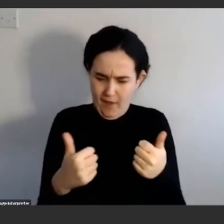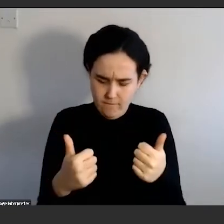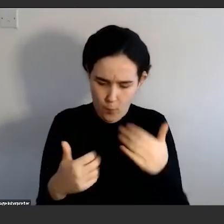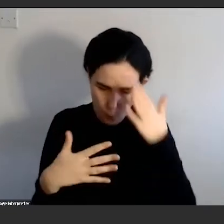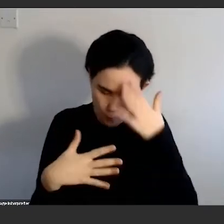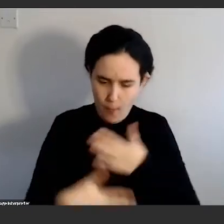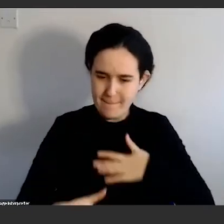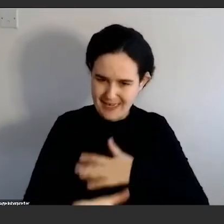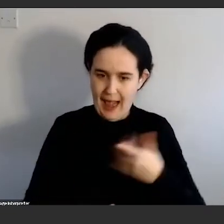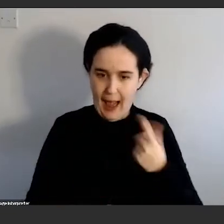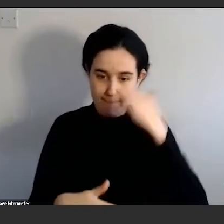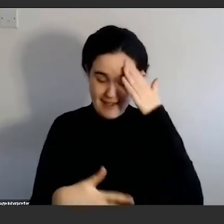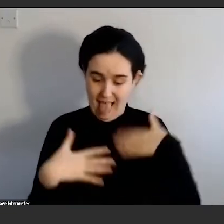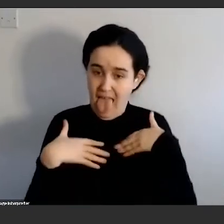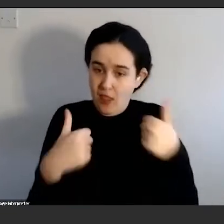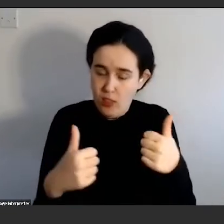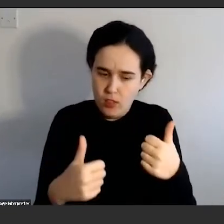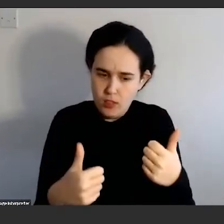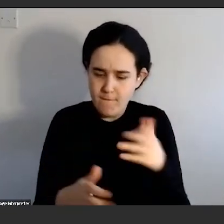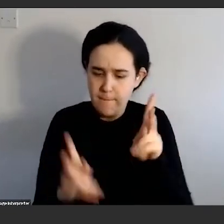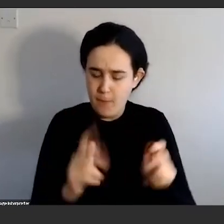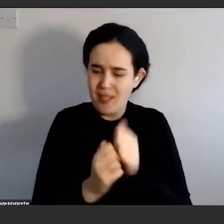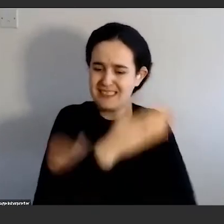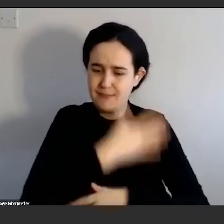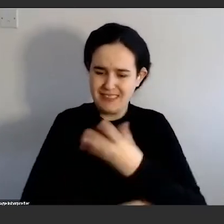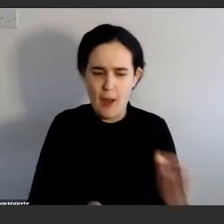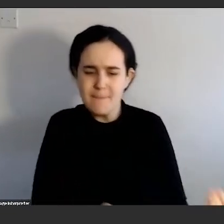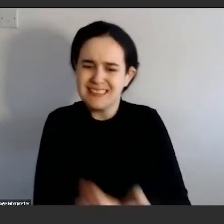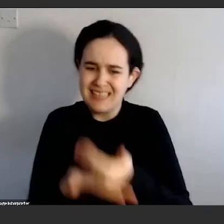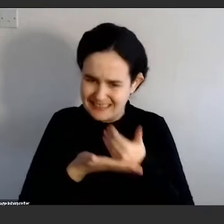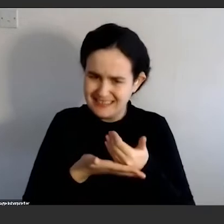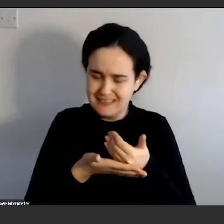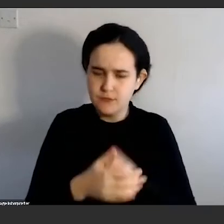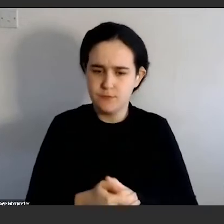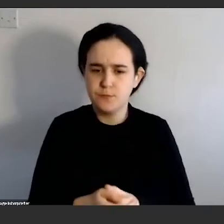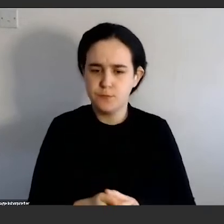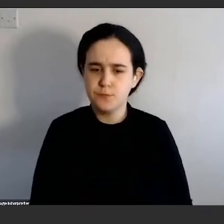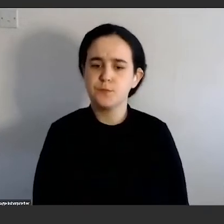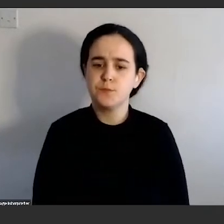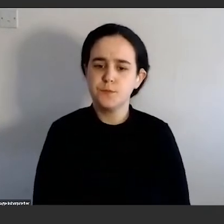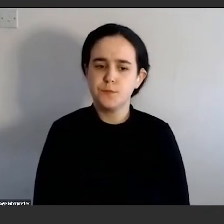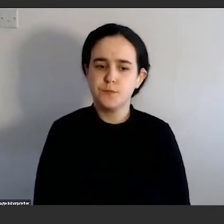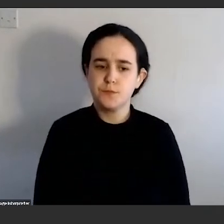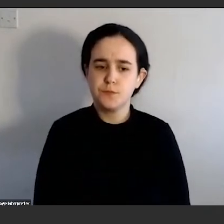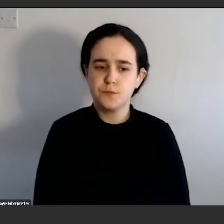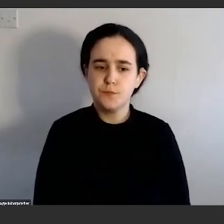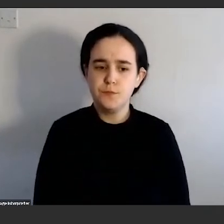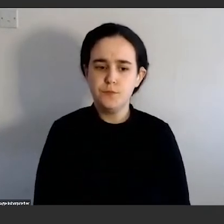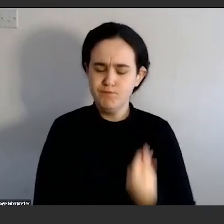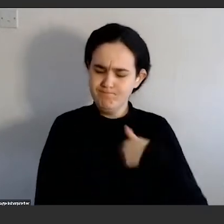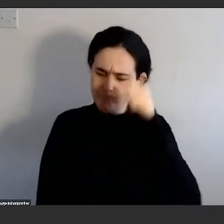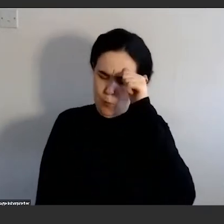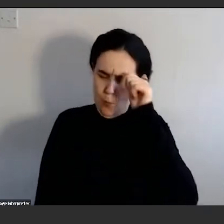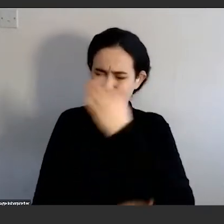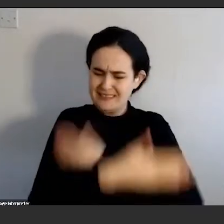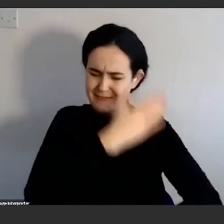Health issues have an impact on many areas of life. For instance, poor health negatively affects people's ability to